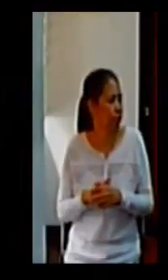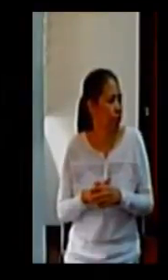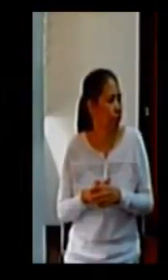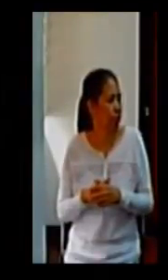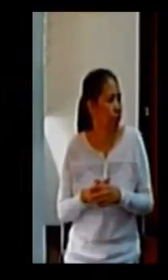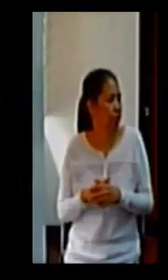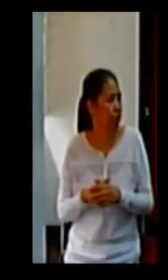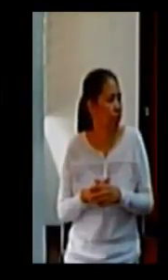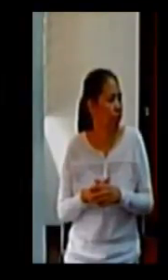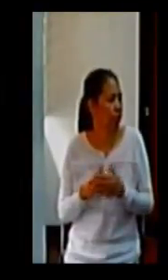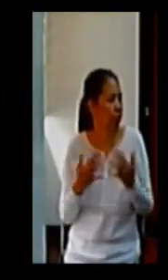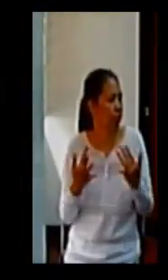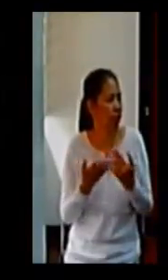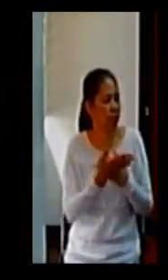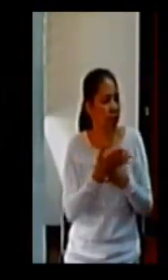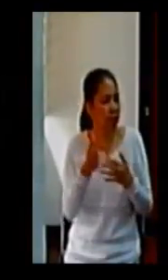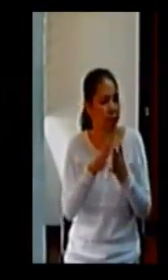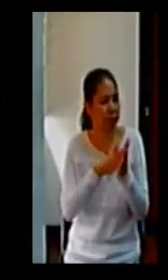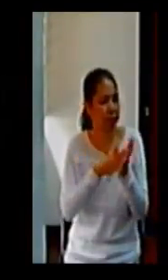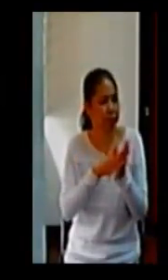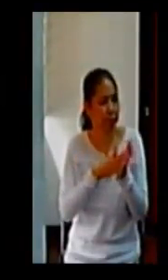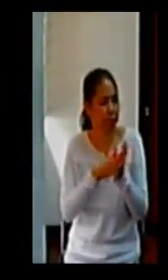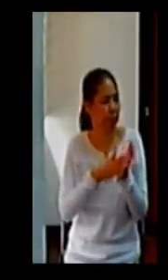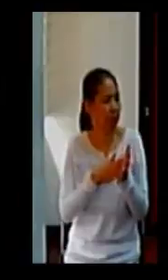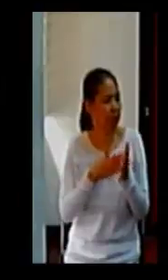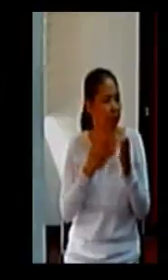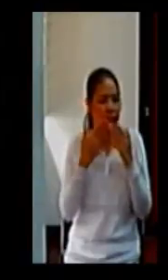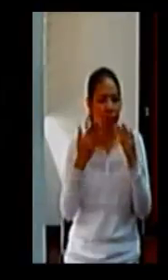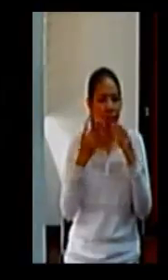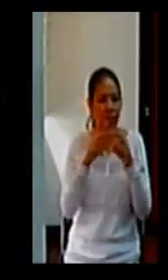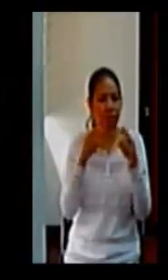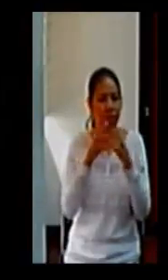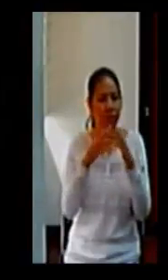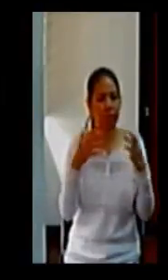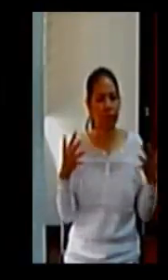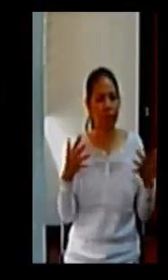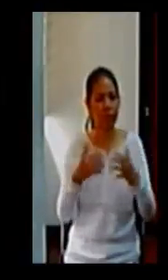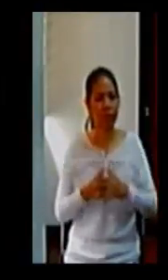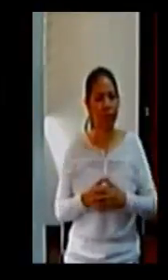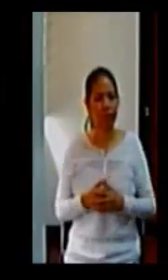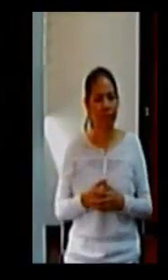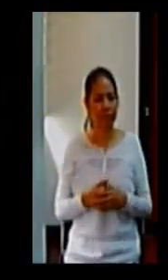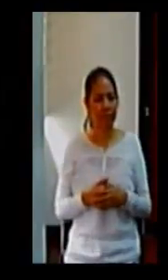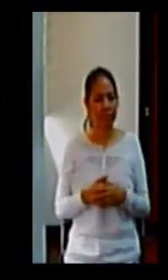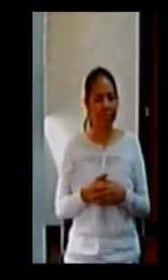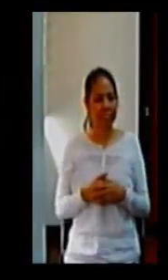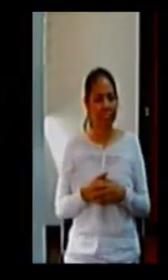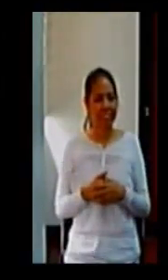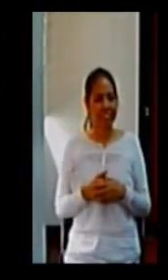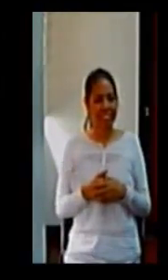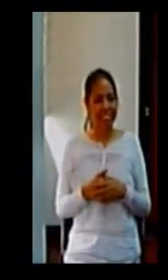Your excuse. They may know. Maraming salamat. Thank you.